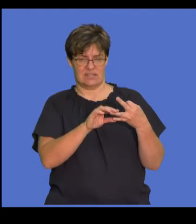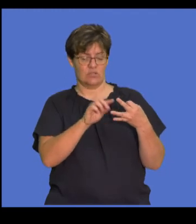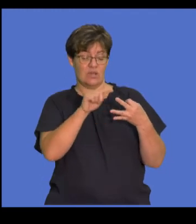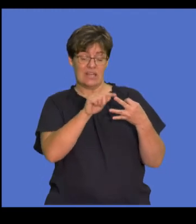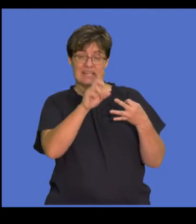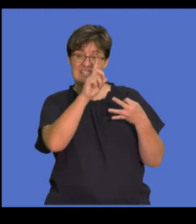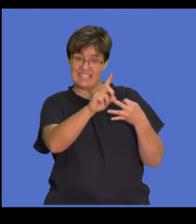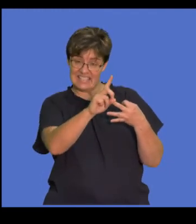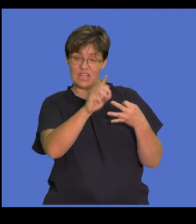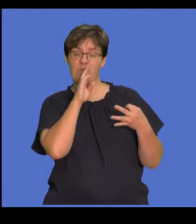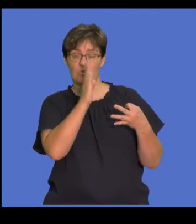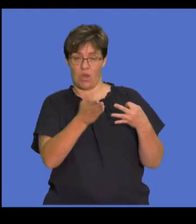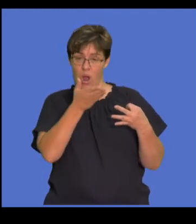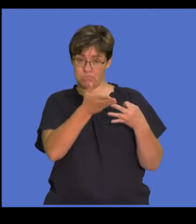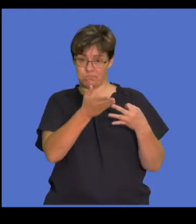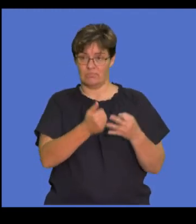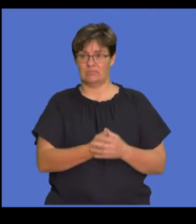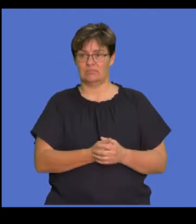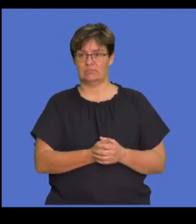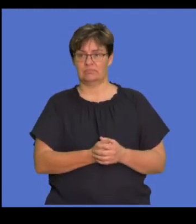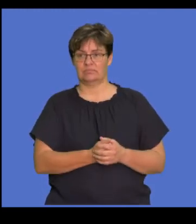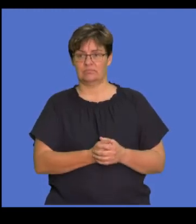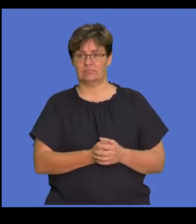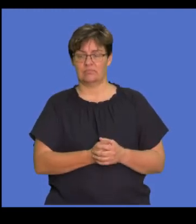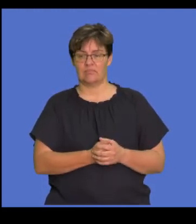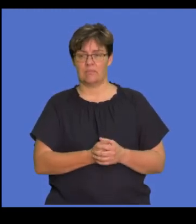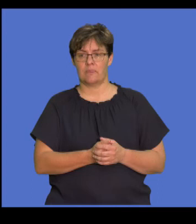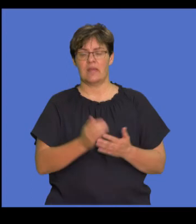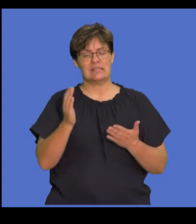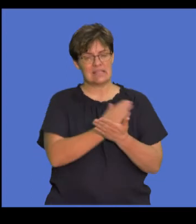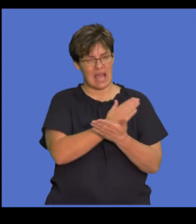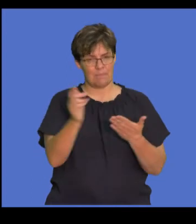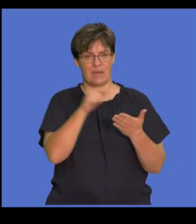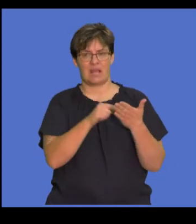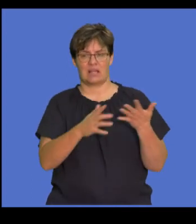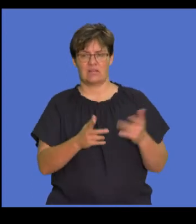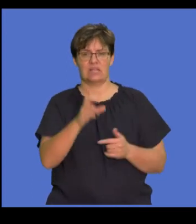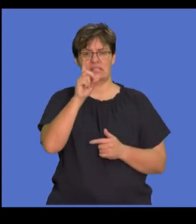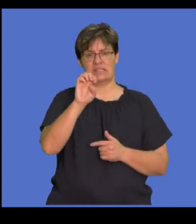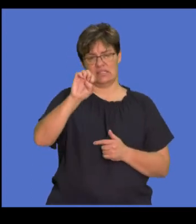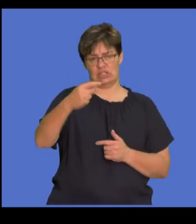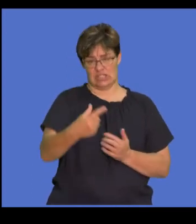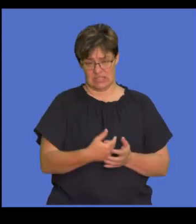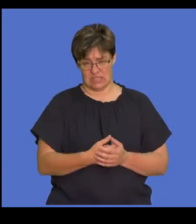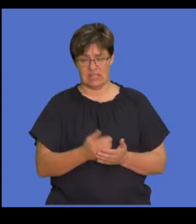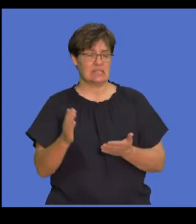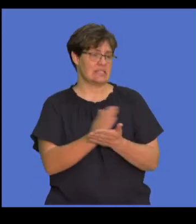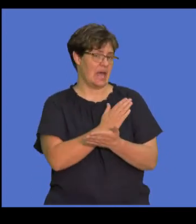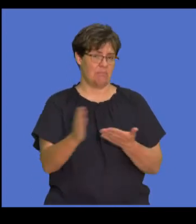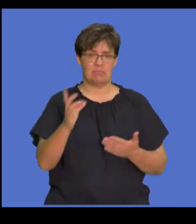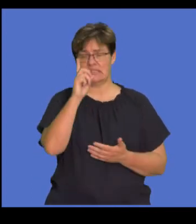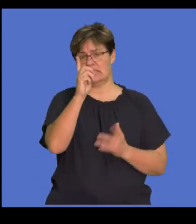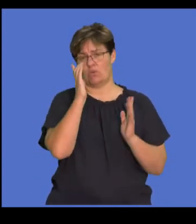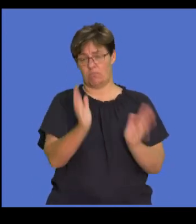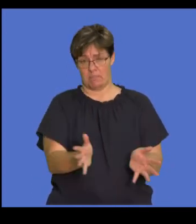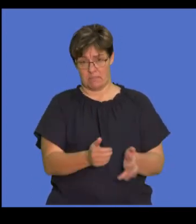that at the moment. So you always need to make sure that it's on the first letter, the D. Some calculators, it's DEG. Some,